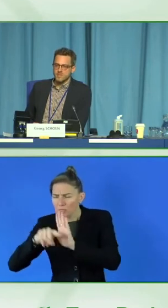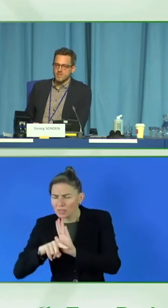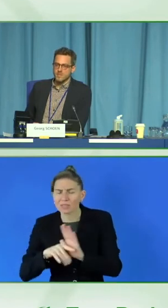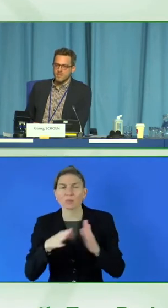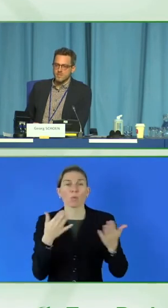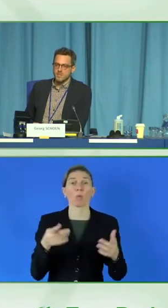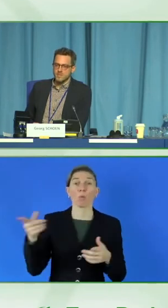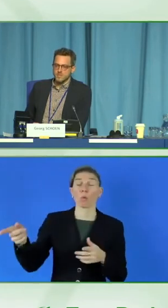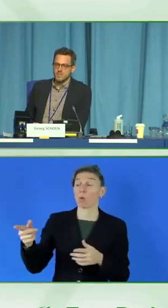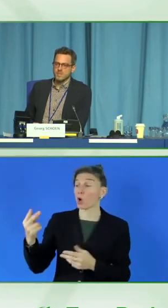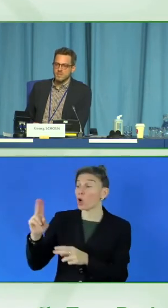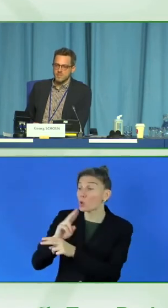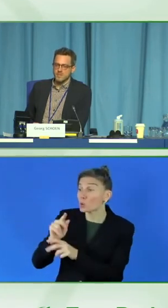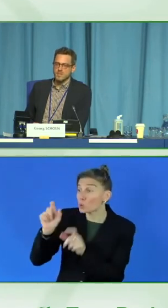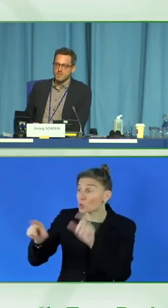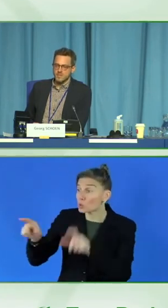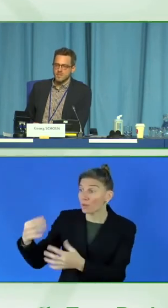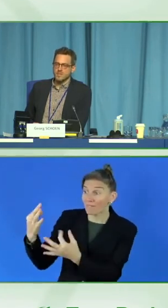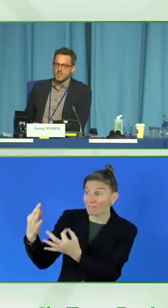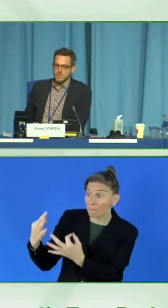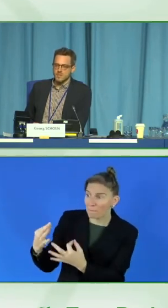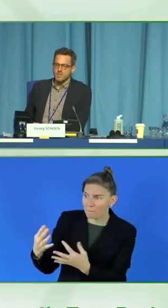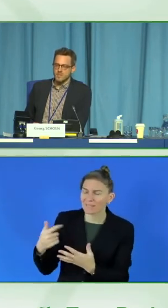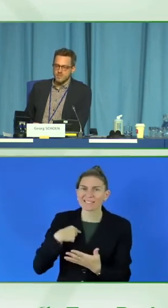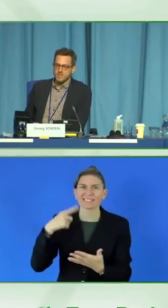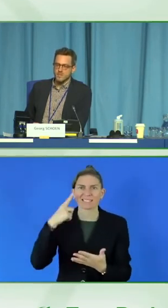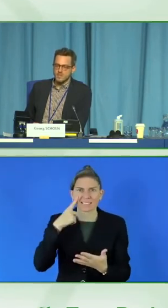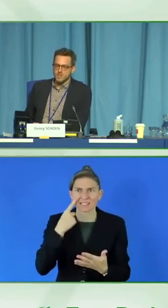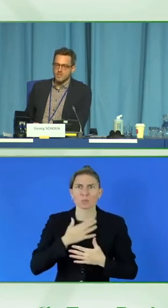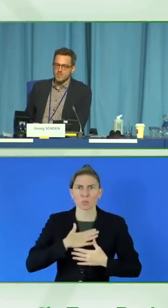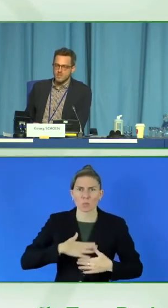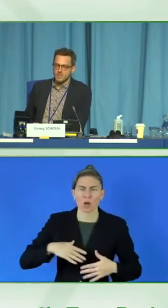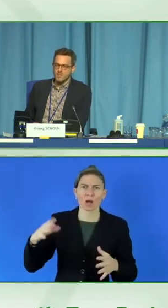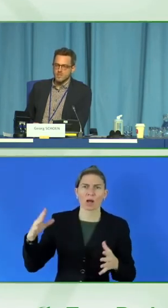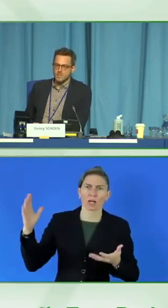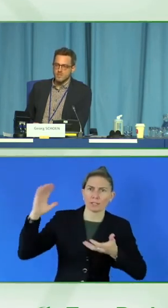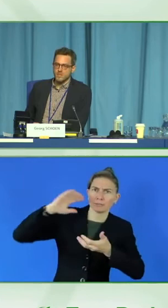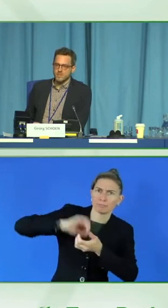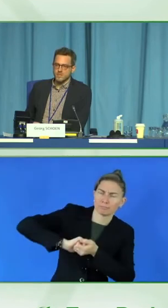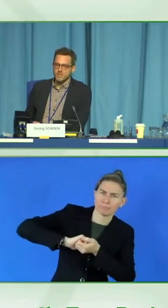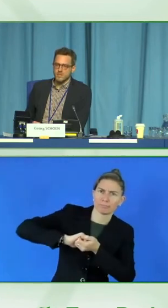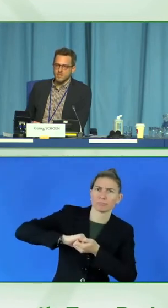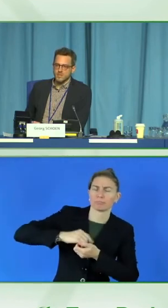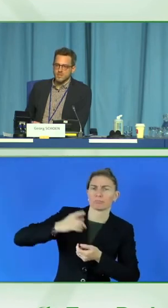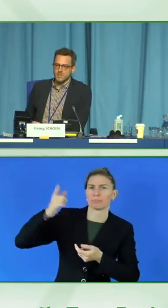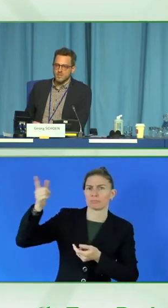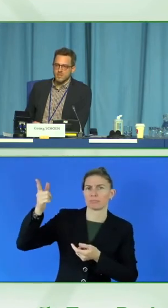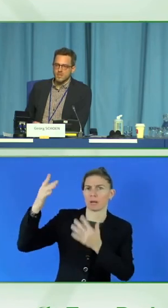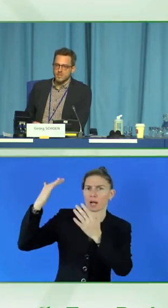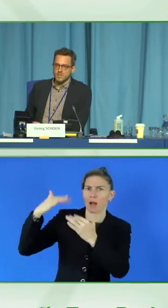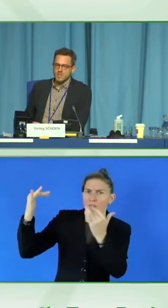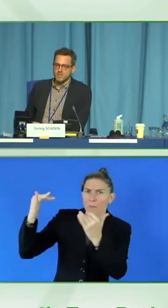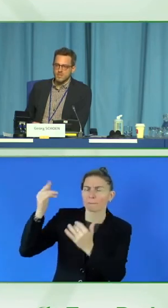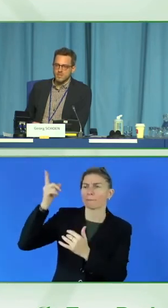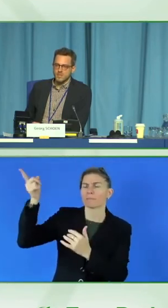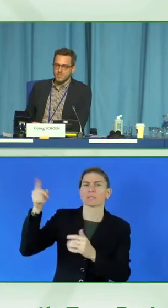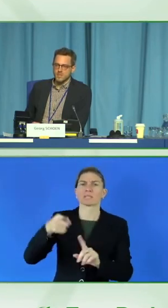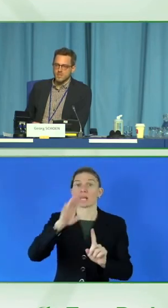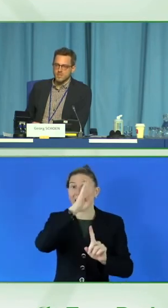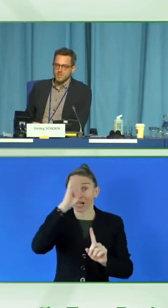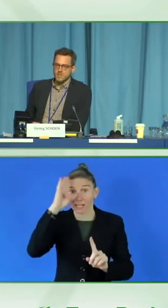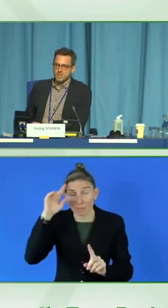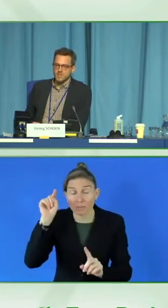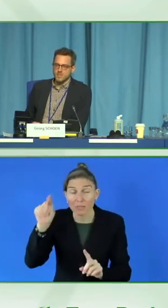to sort of collaborate with the government, with academics, with multilaterals, because I